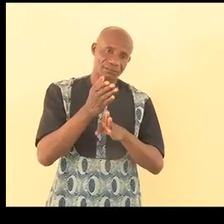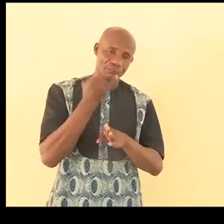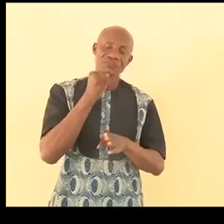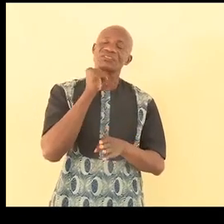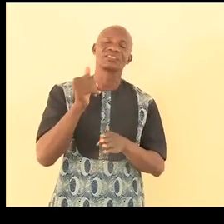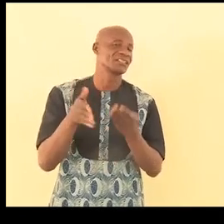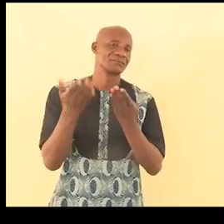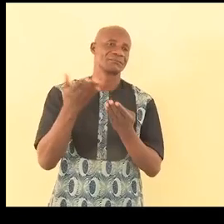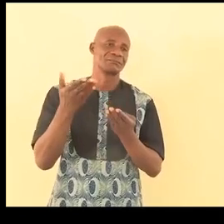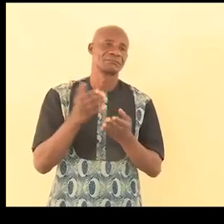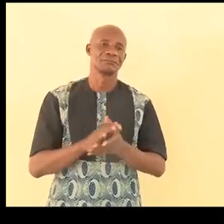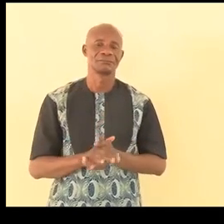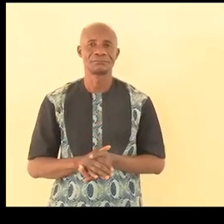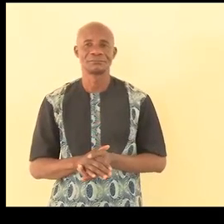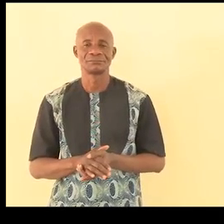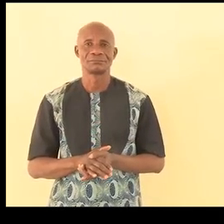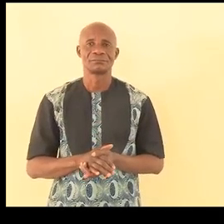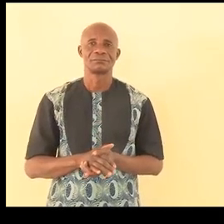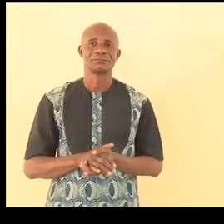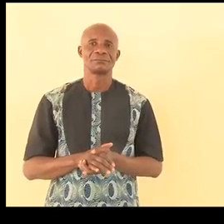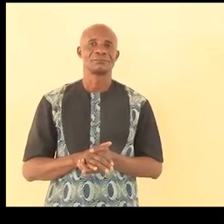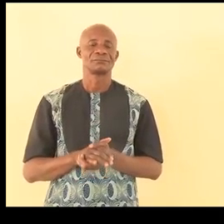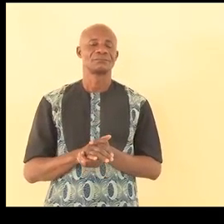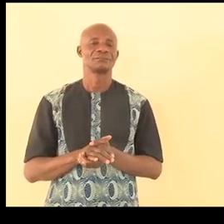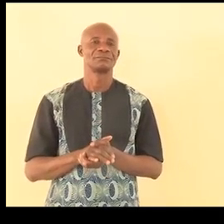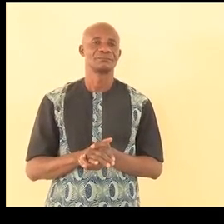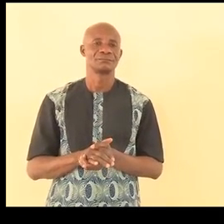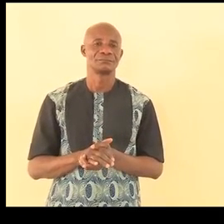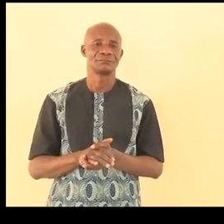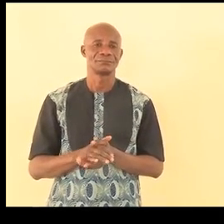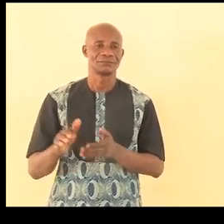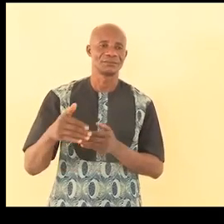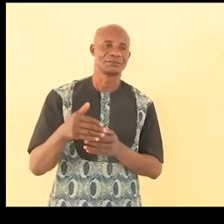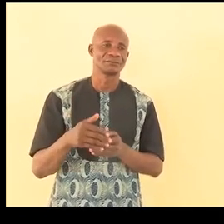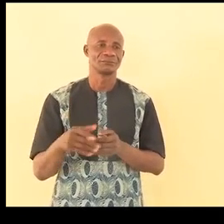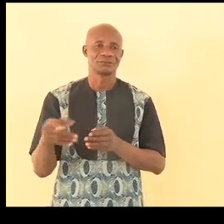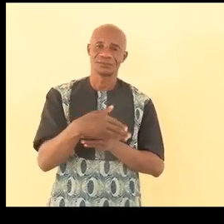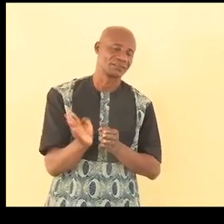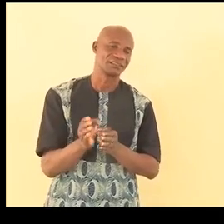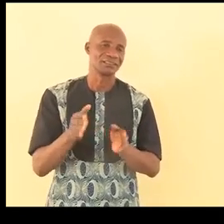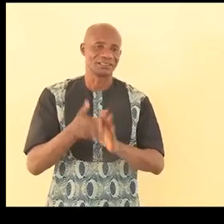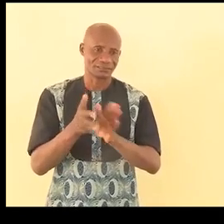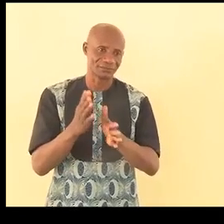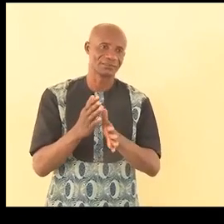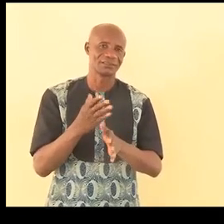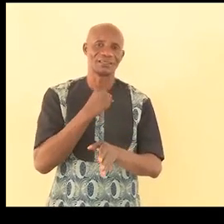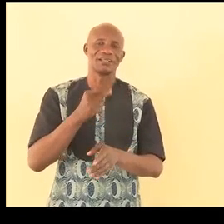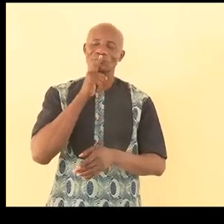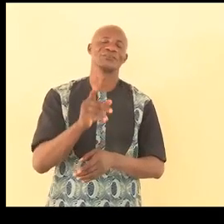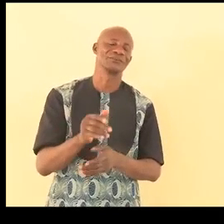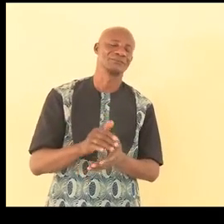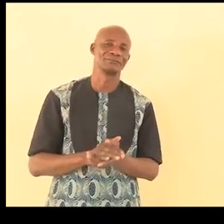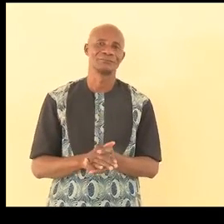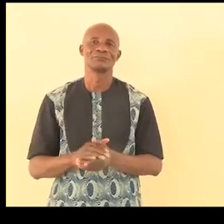straight way is not the fastest. The Konakona is the fastest and perhaps the